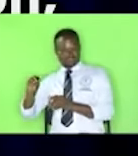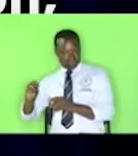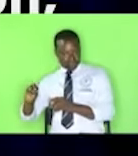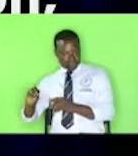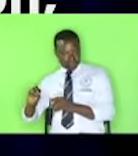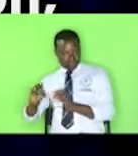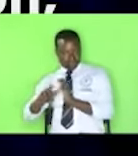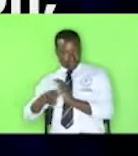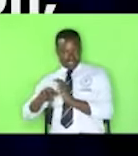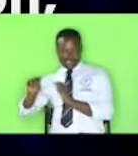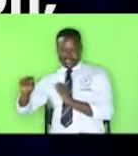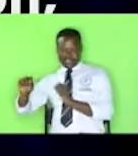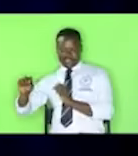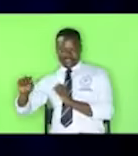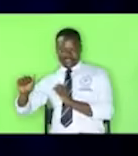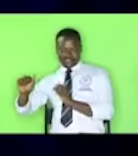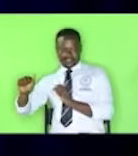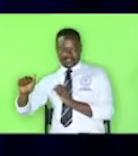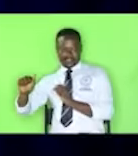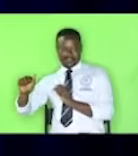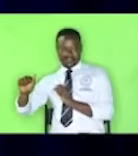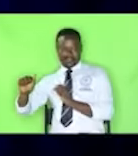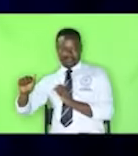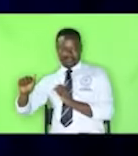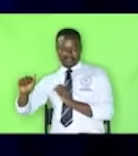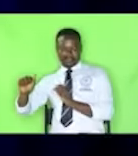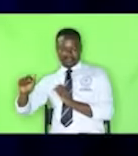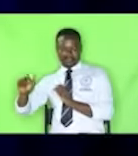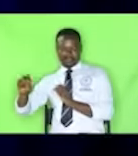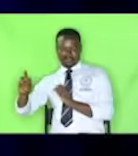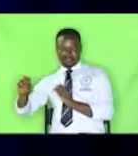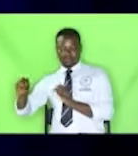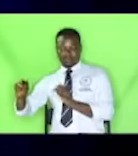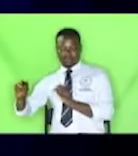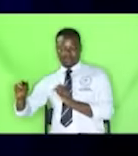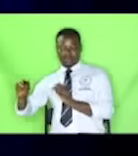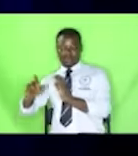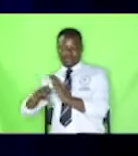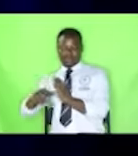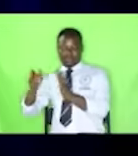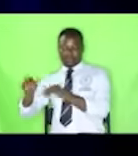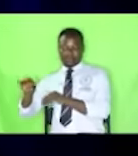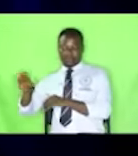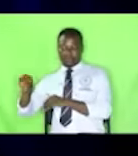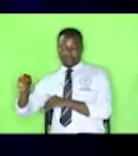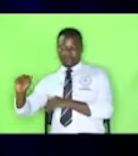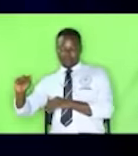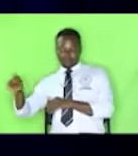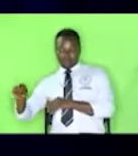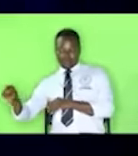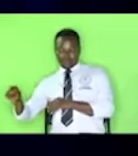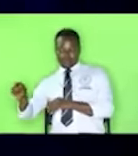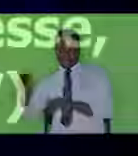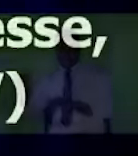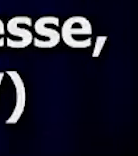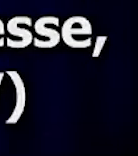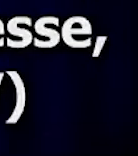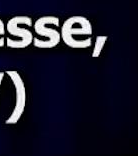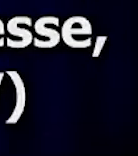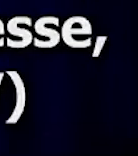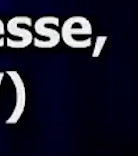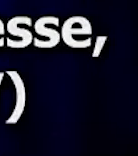Salmon. Verse 5. Salmon, the father of Boaz, whose mother was Rahab. Boaz, the